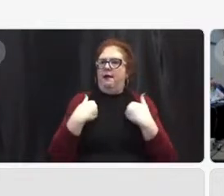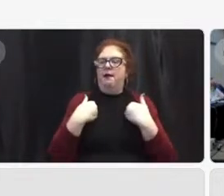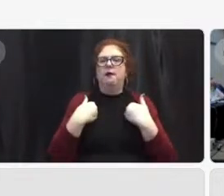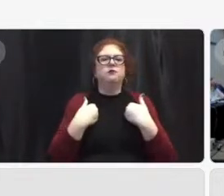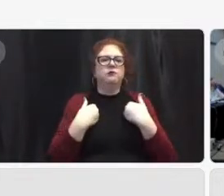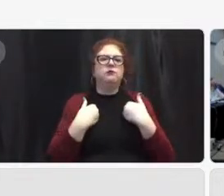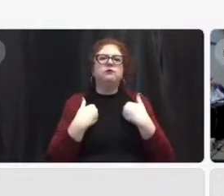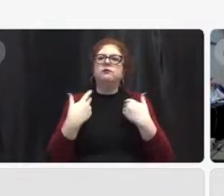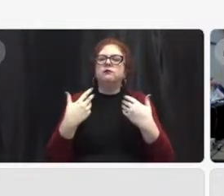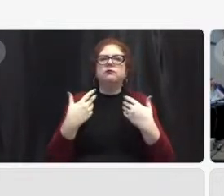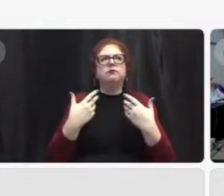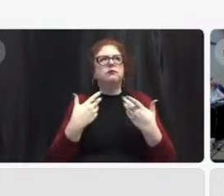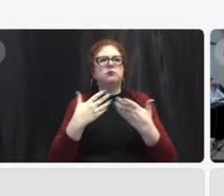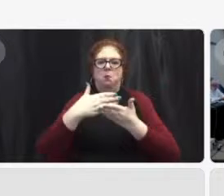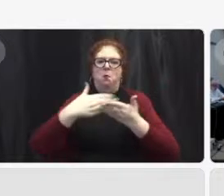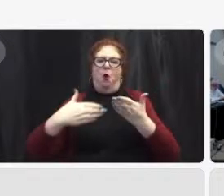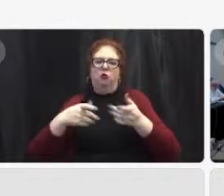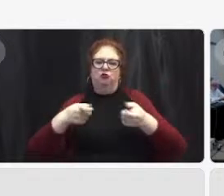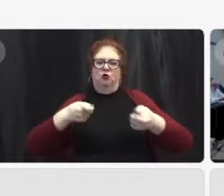in.